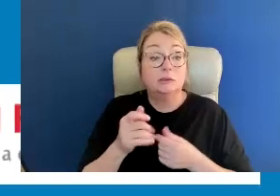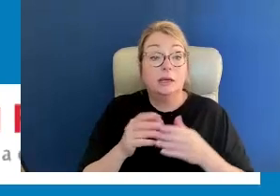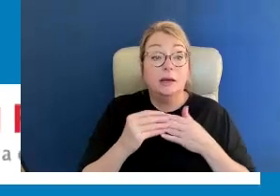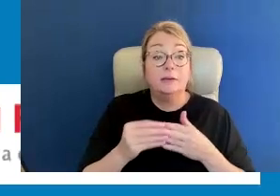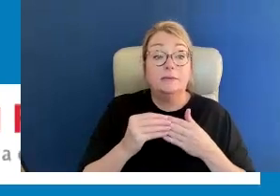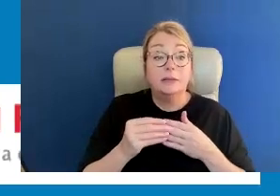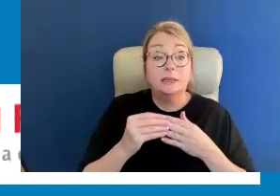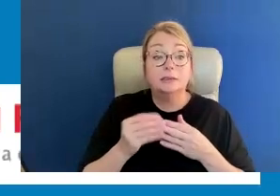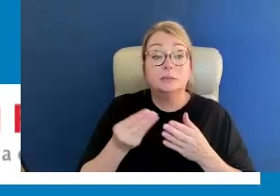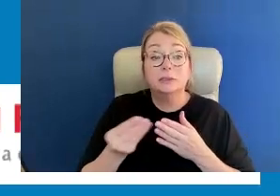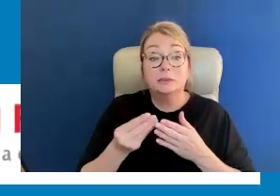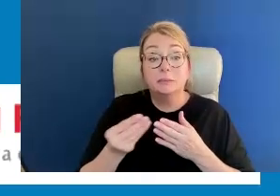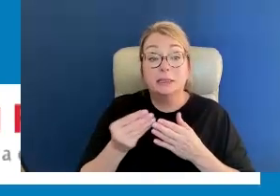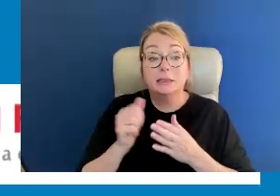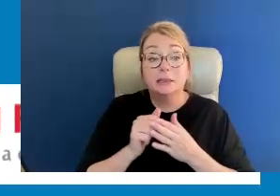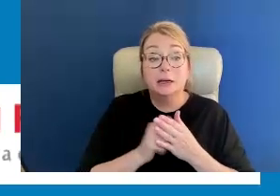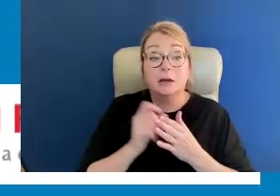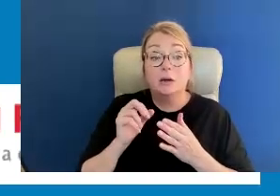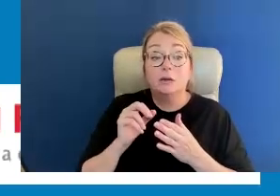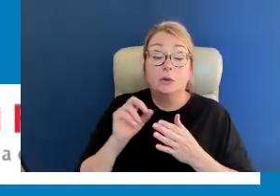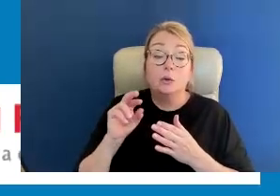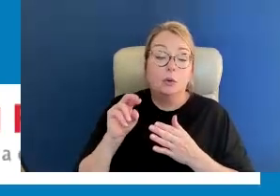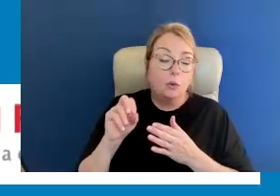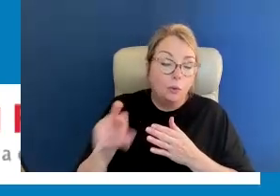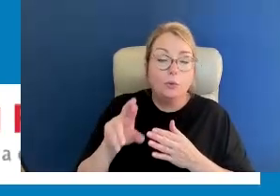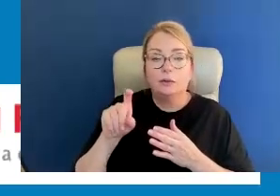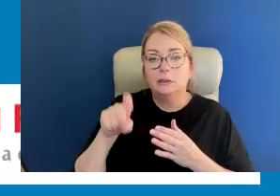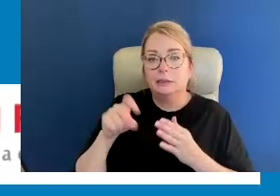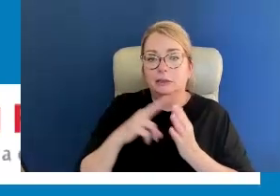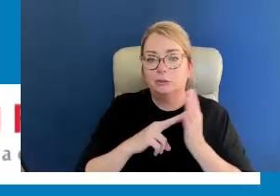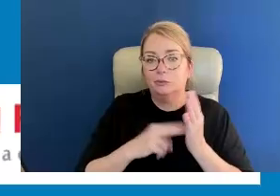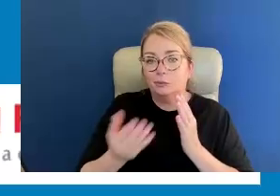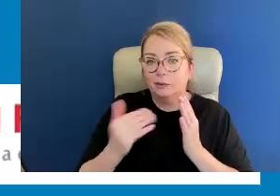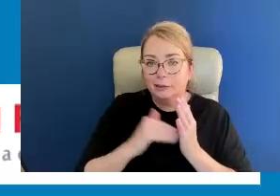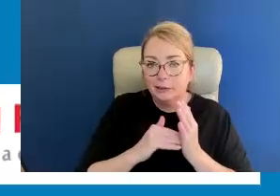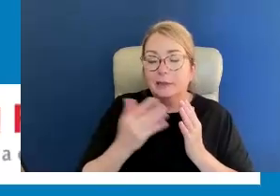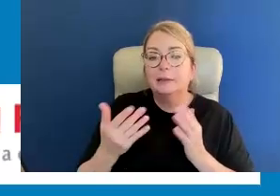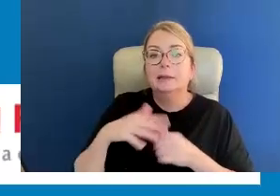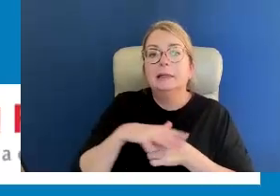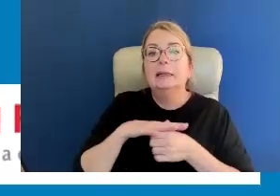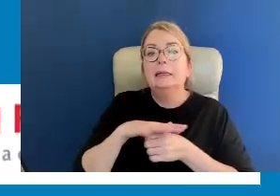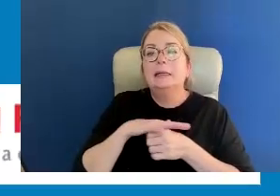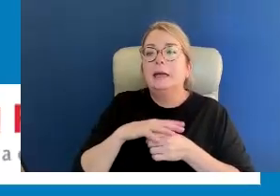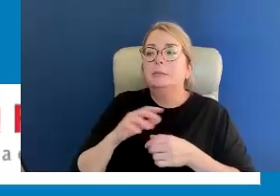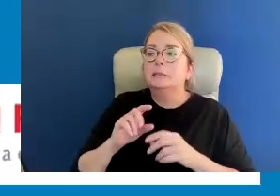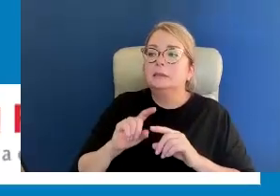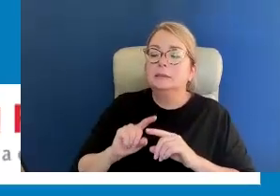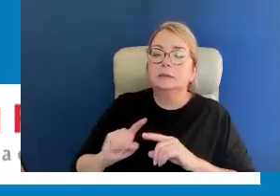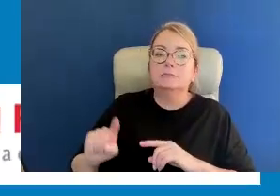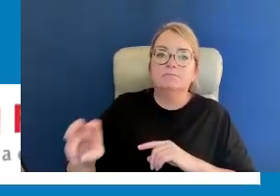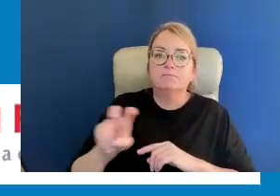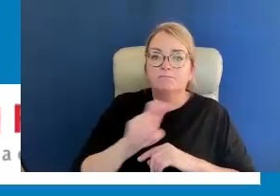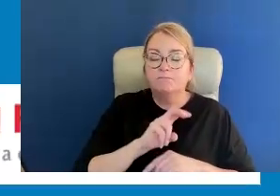account or need to re-enroll for this upcoming plan year, they will be on campus at the various campus locations. They are